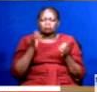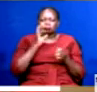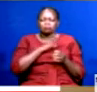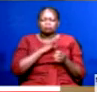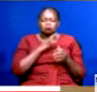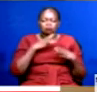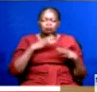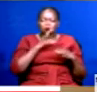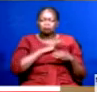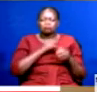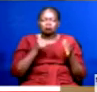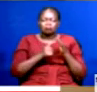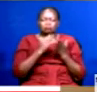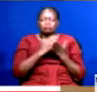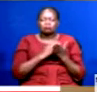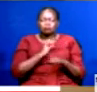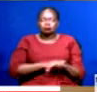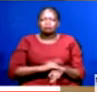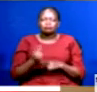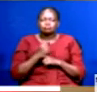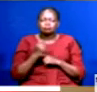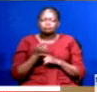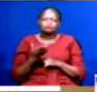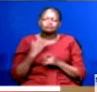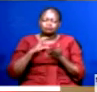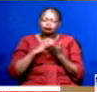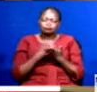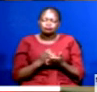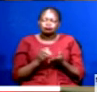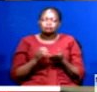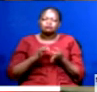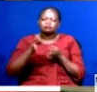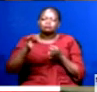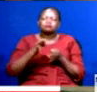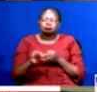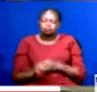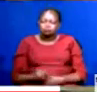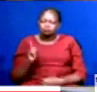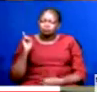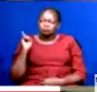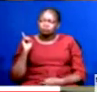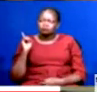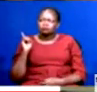the program will receive training before funding is extended.